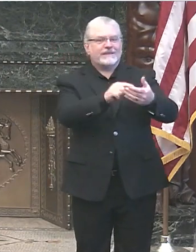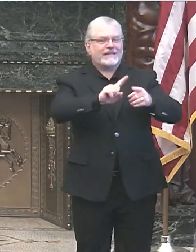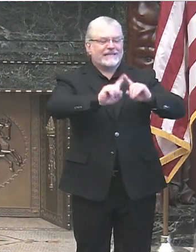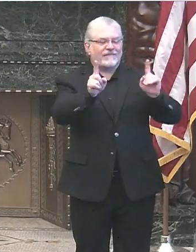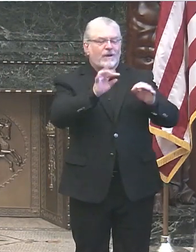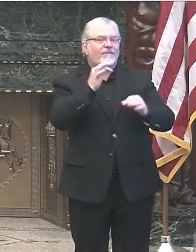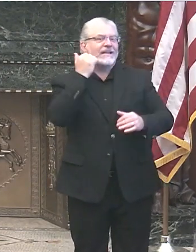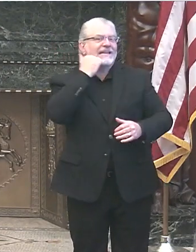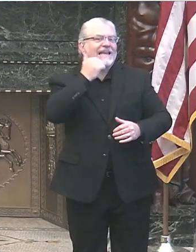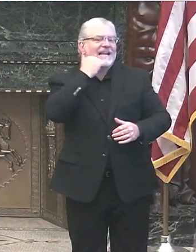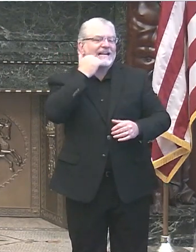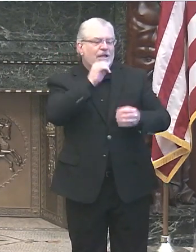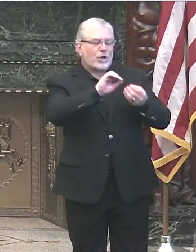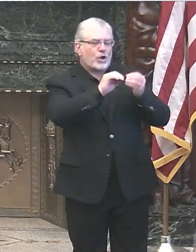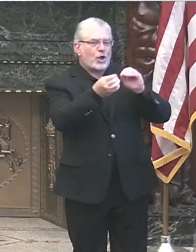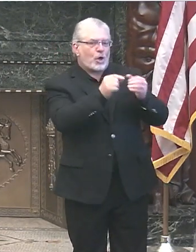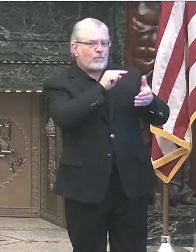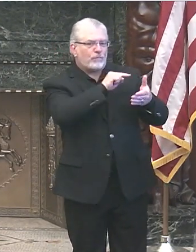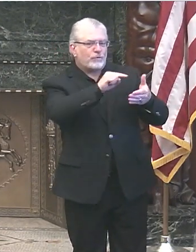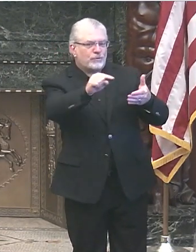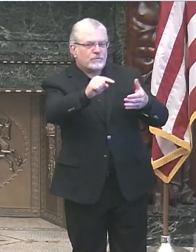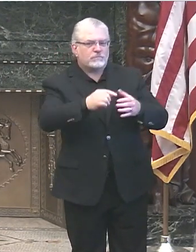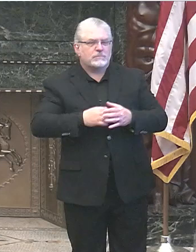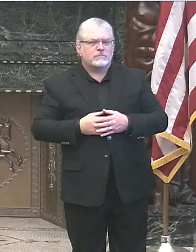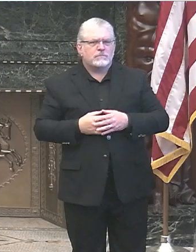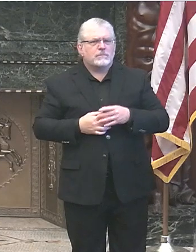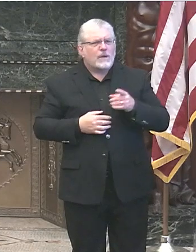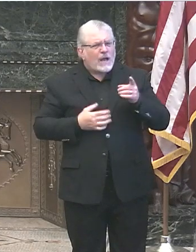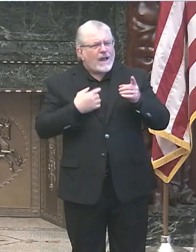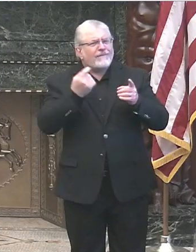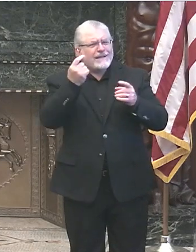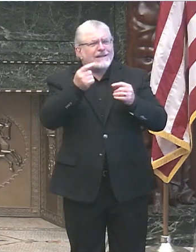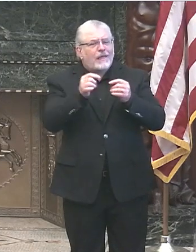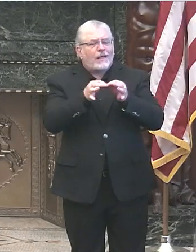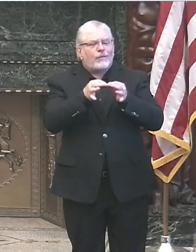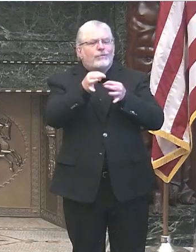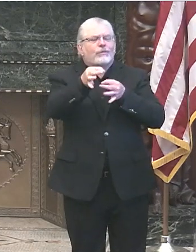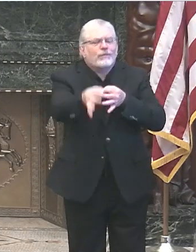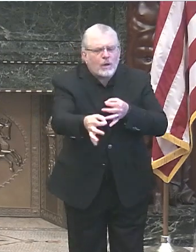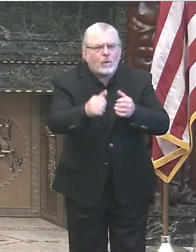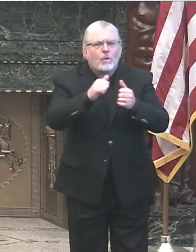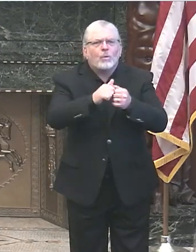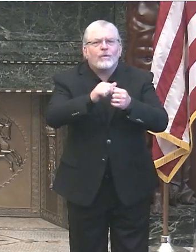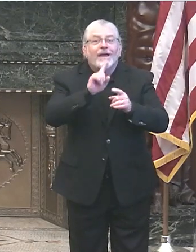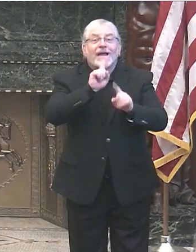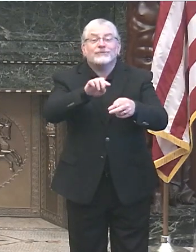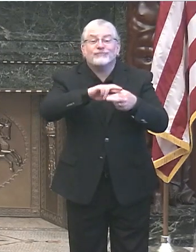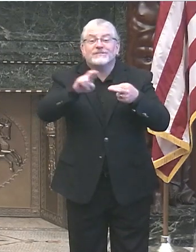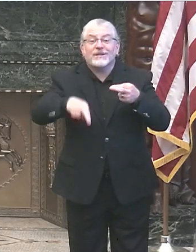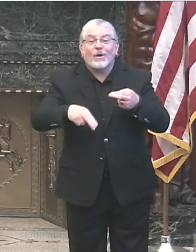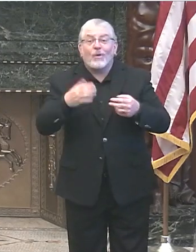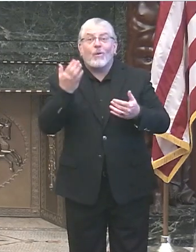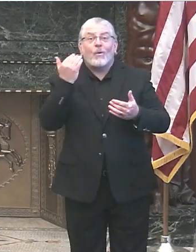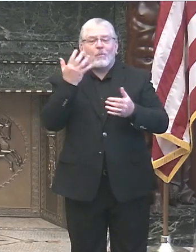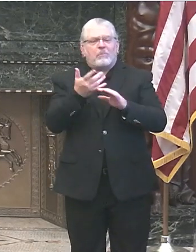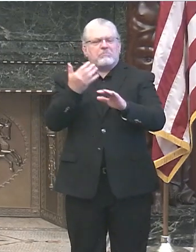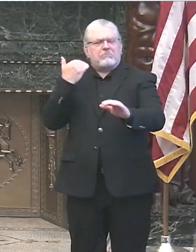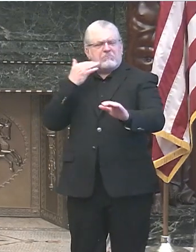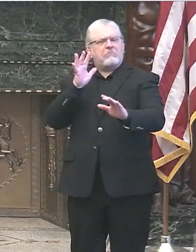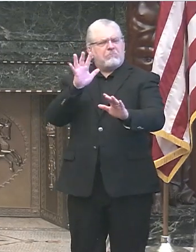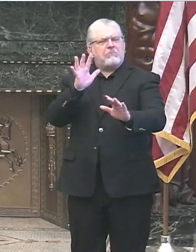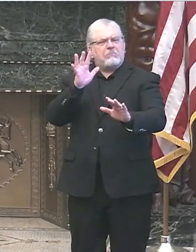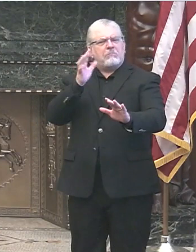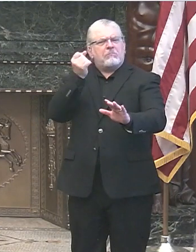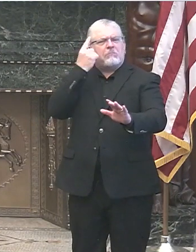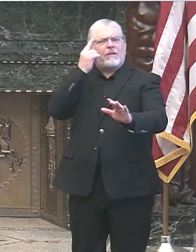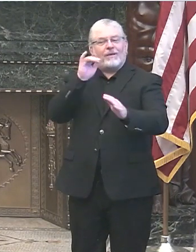taken. And there's a lag between when the test sample is taken and when we get the report. Nonetheless, you get a sense from the trends by looking at that graph. The overall good